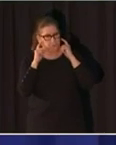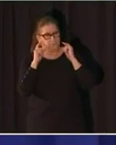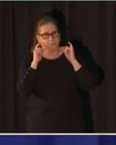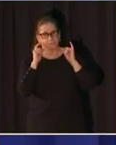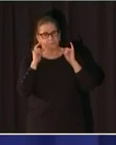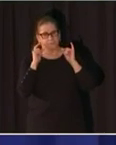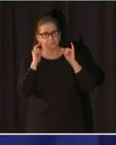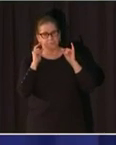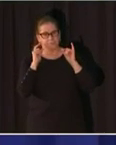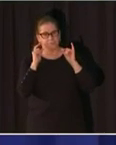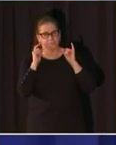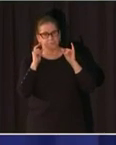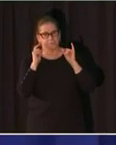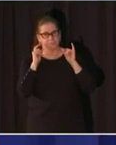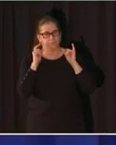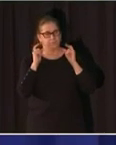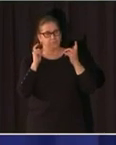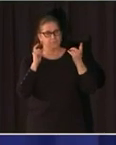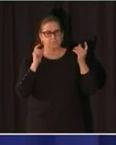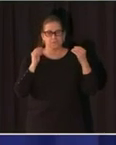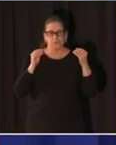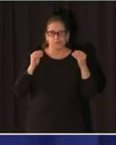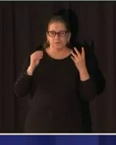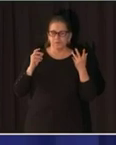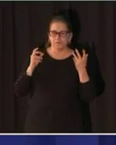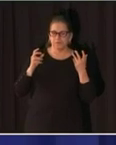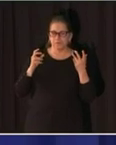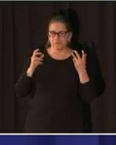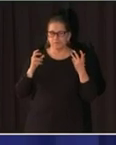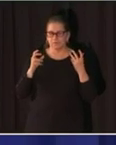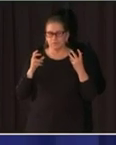for face coverings, are they allowed to do that? Or?